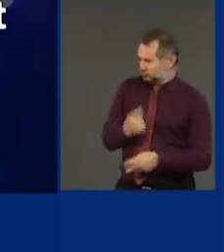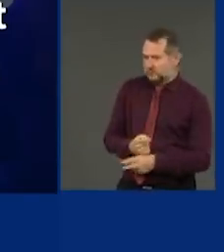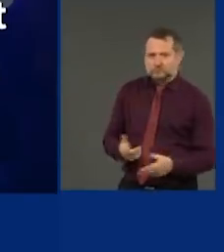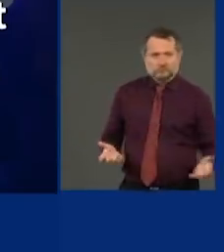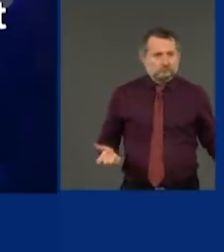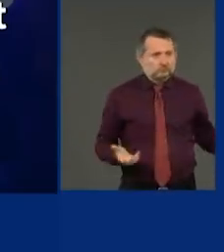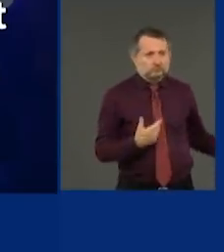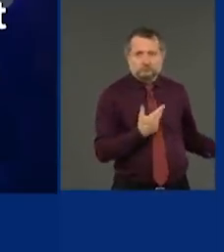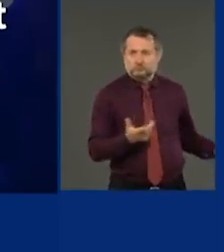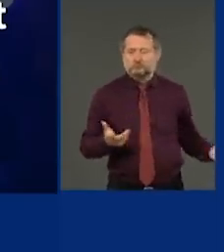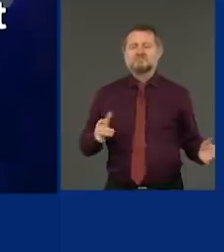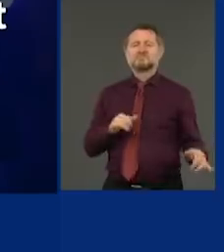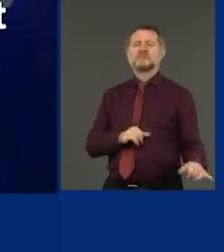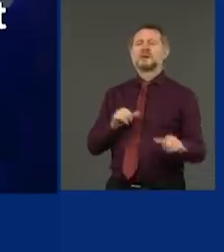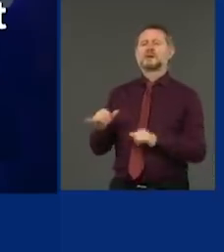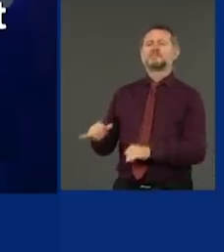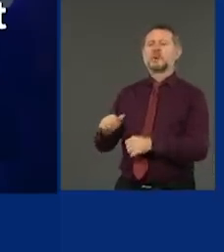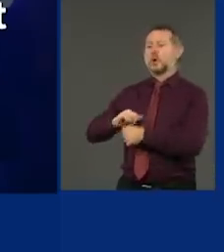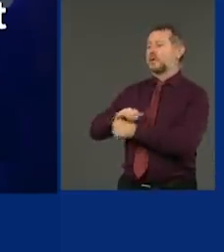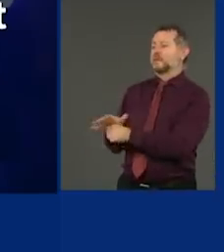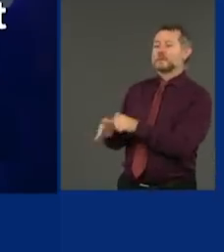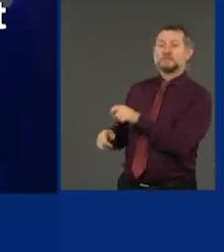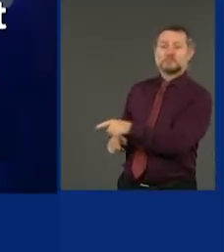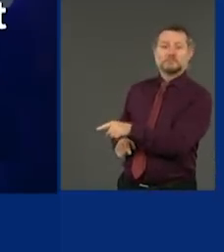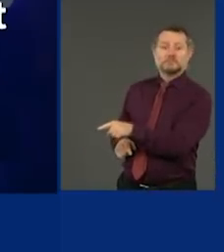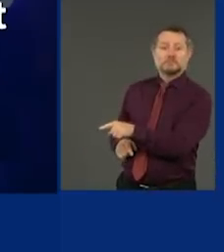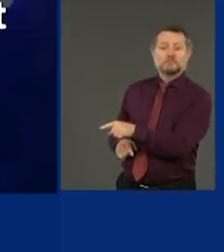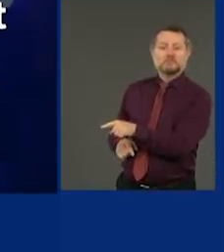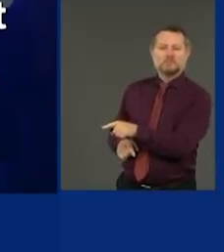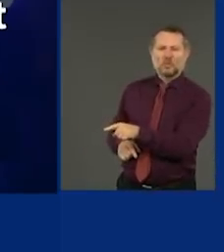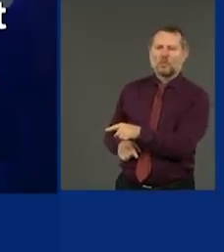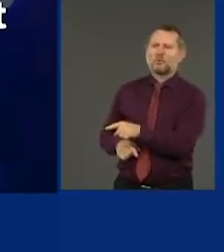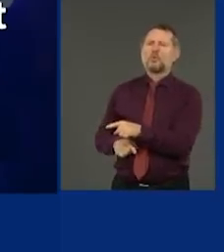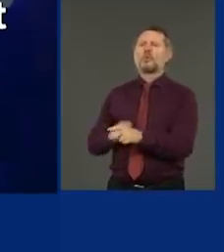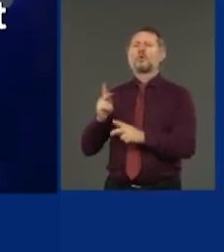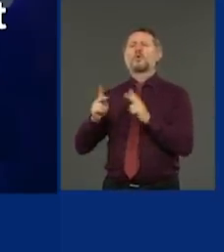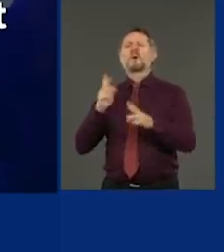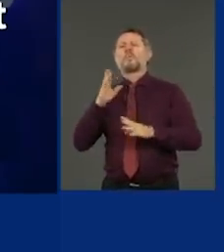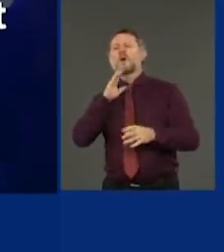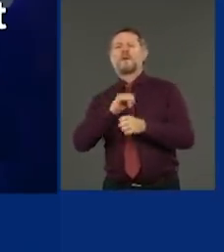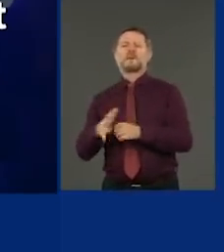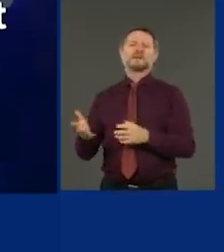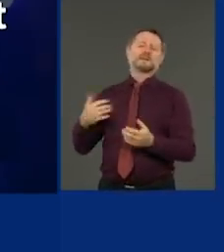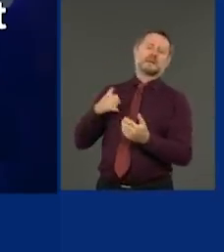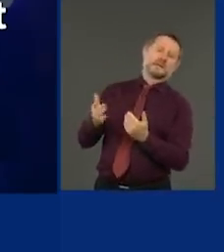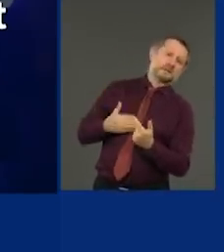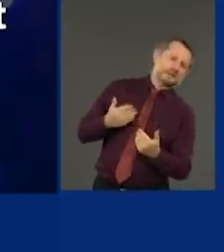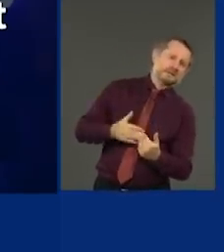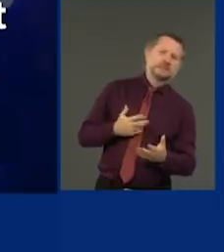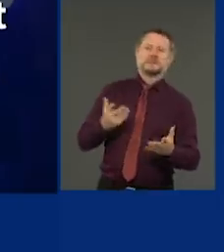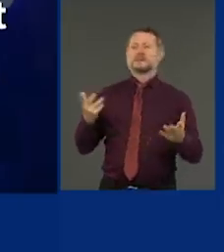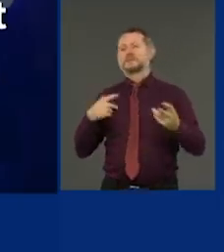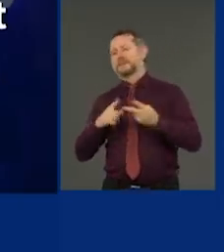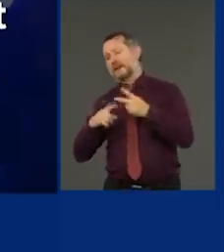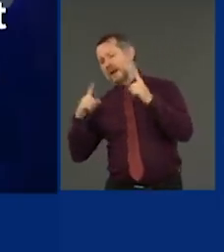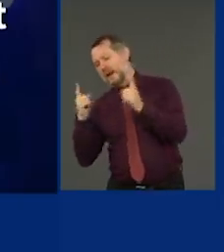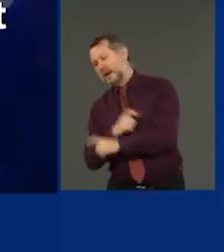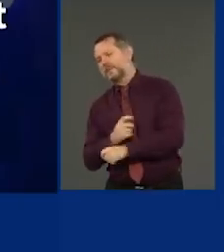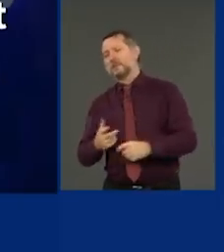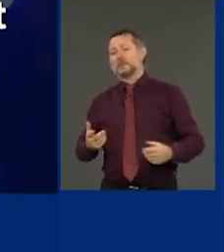It's like the COVID crisis. Oh, this is complicated, this is hard. Yeah, I know. It's also a matter of life and